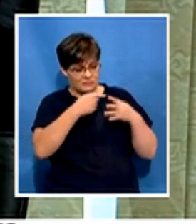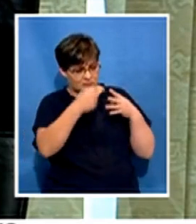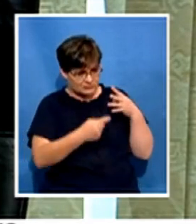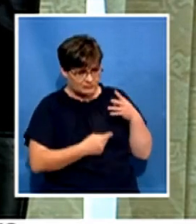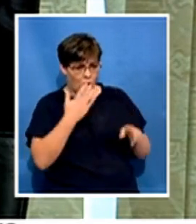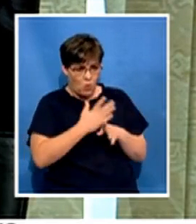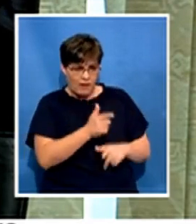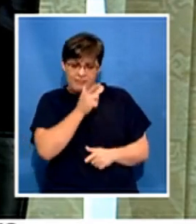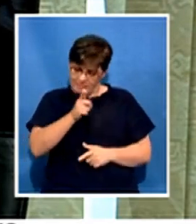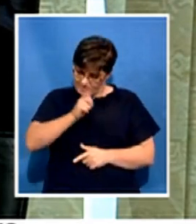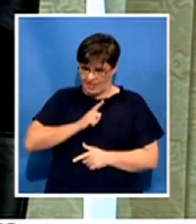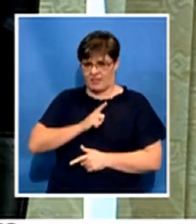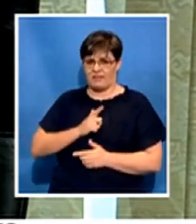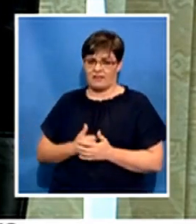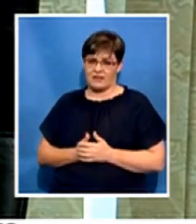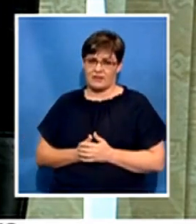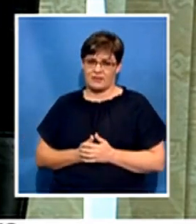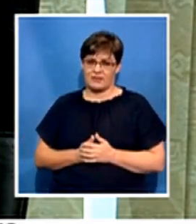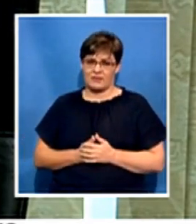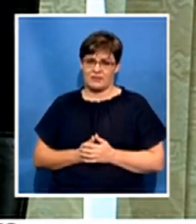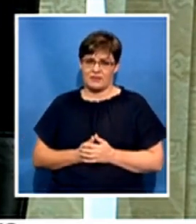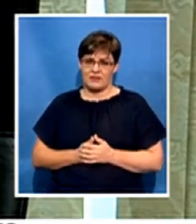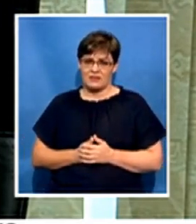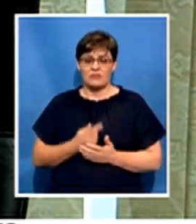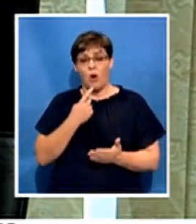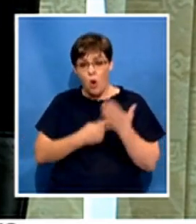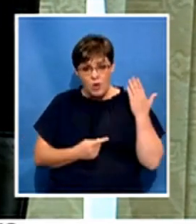And we only speak on behalf of the members that we represent.